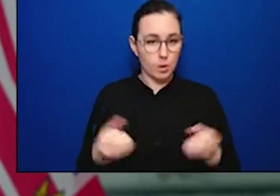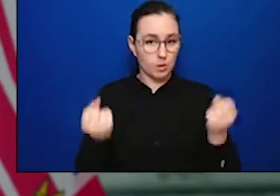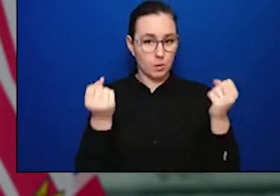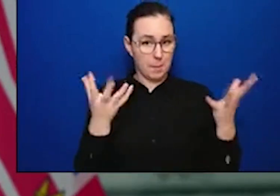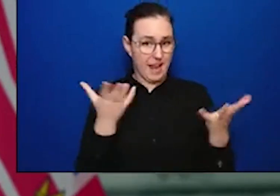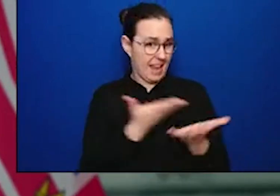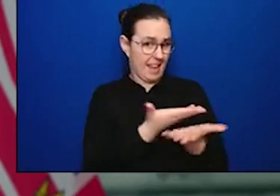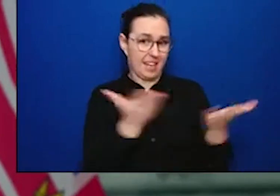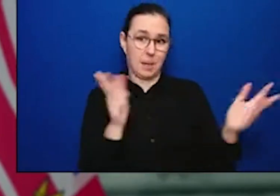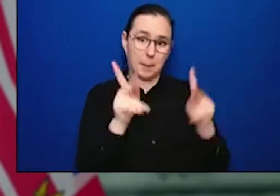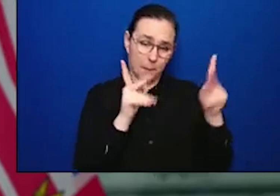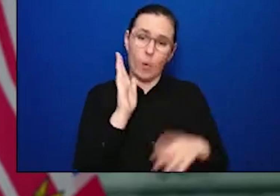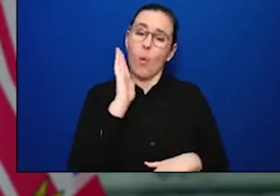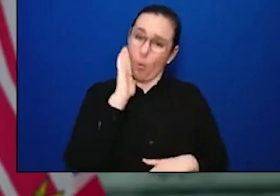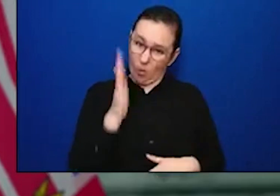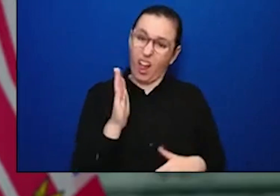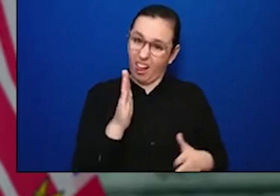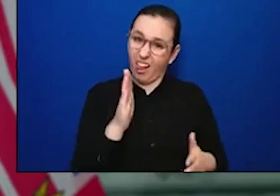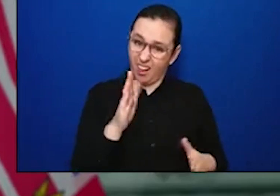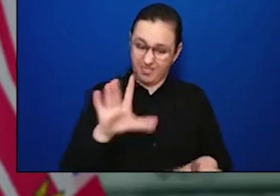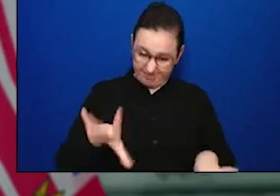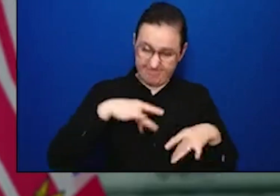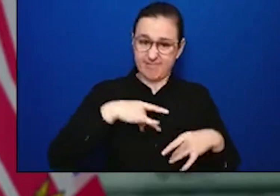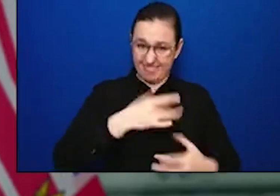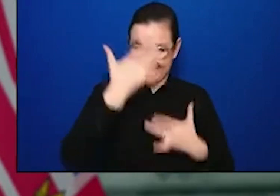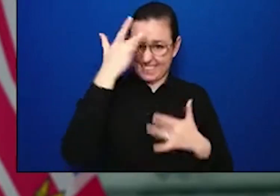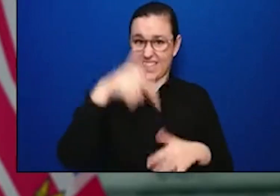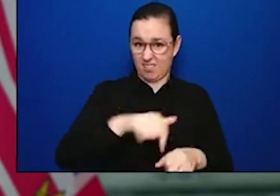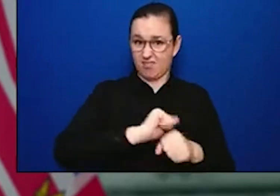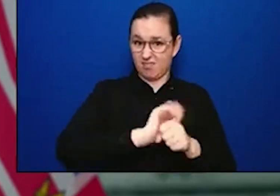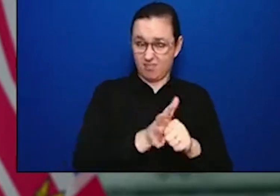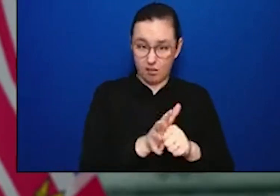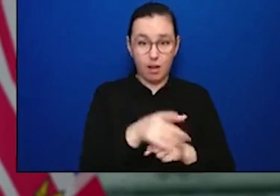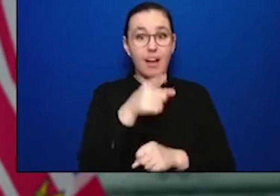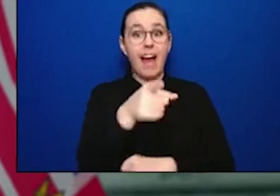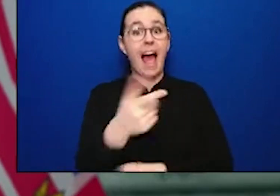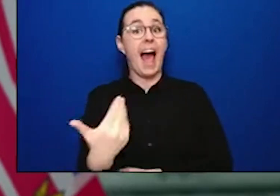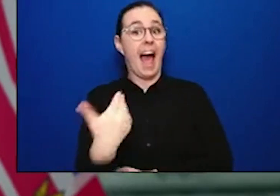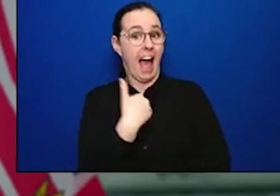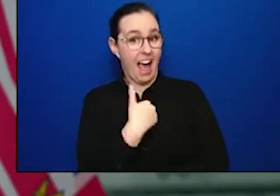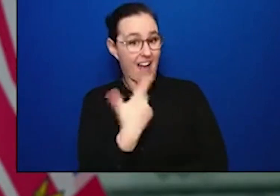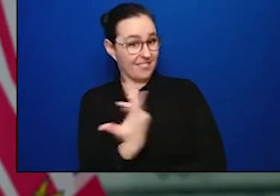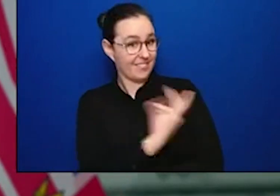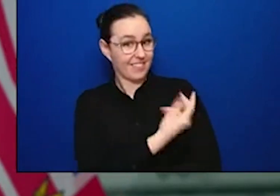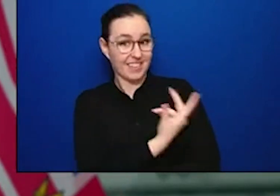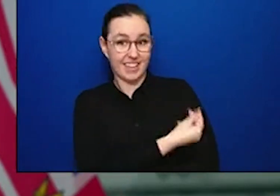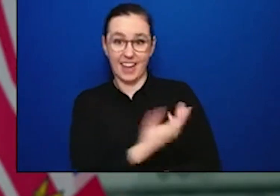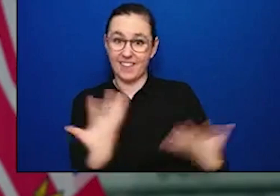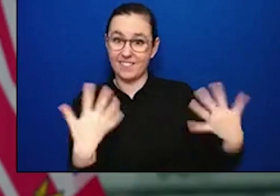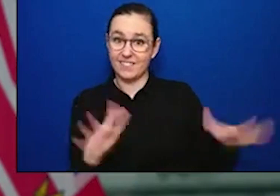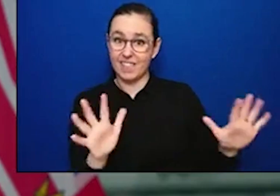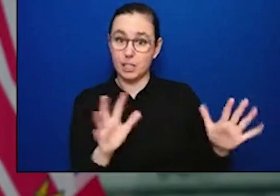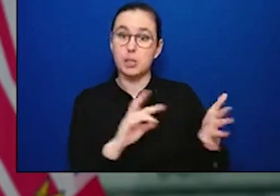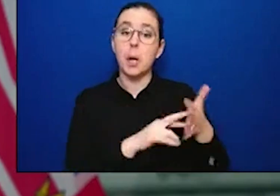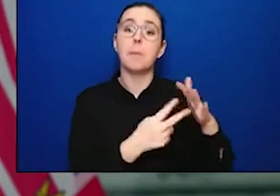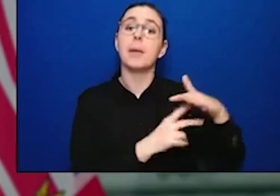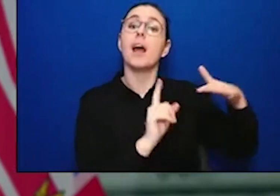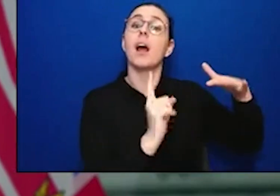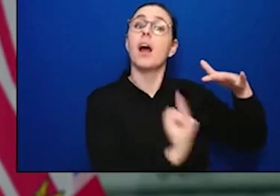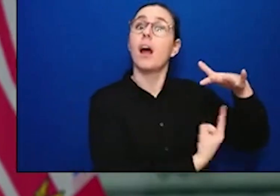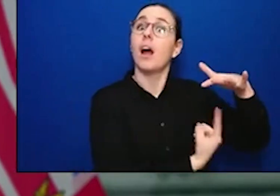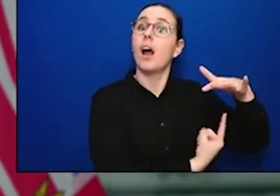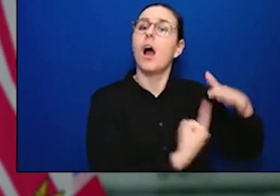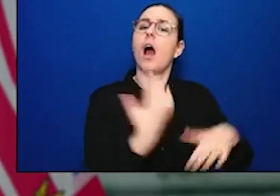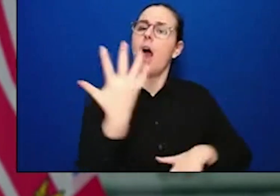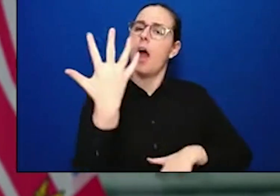for longer. It means that we can come back after that shorter 5-day isolation period. And it means that